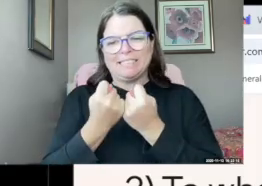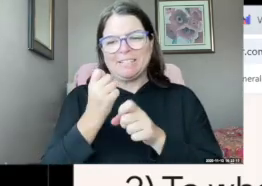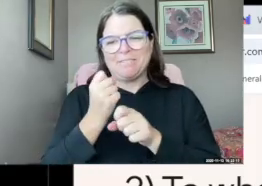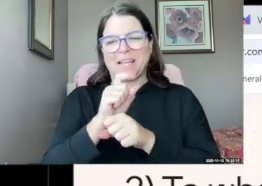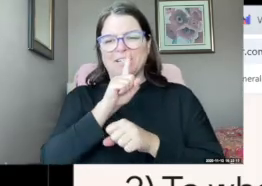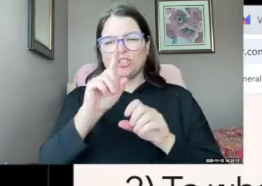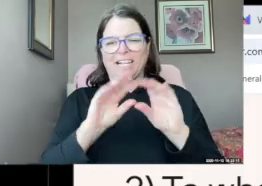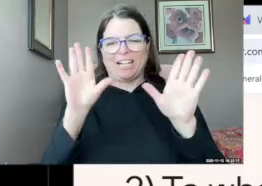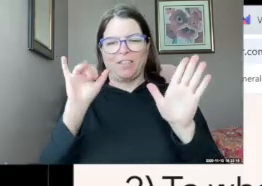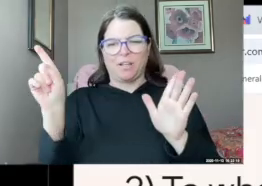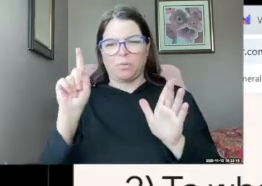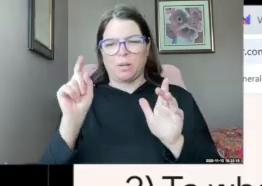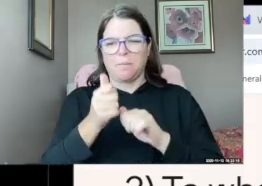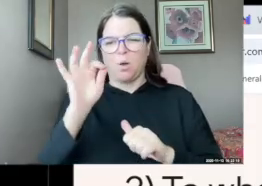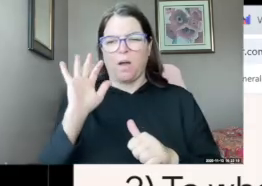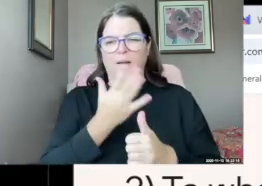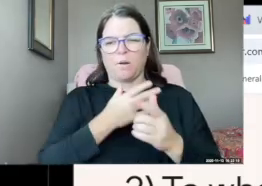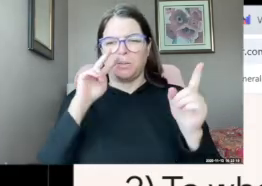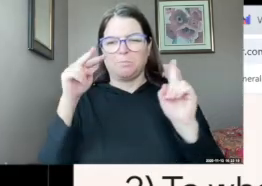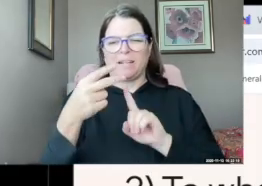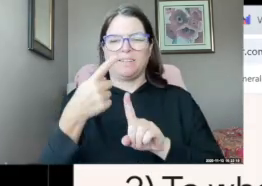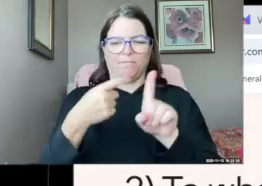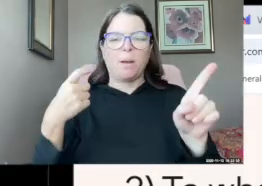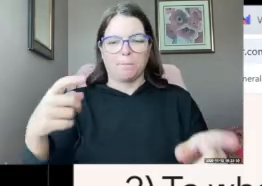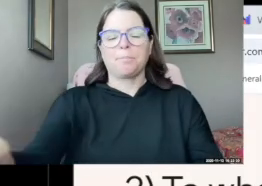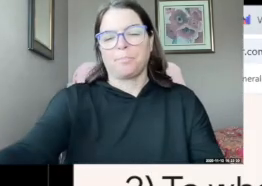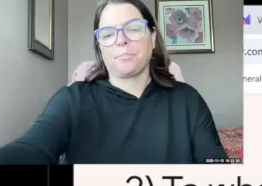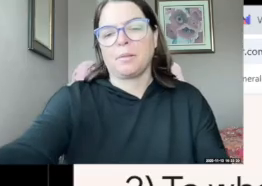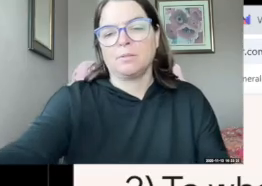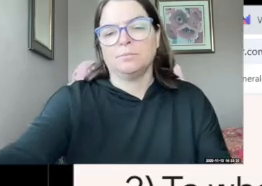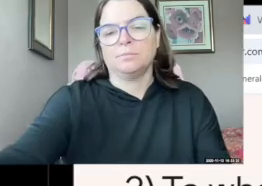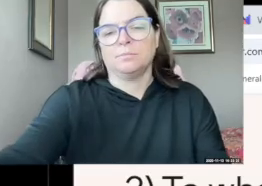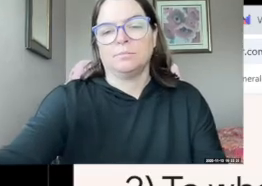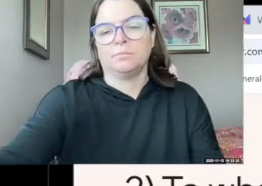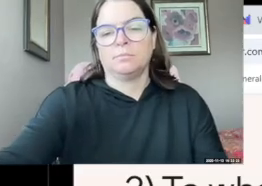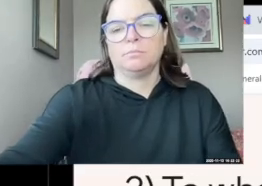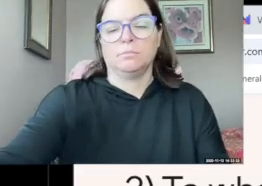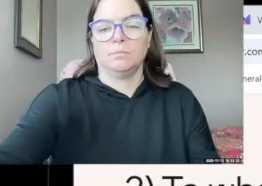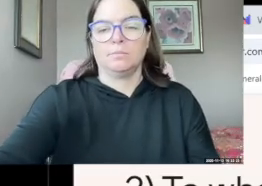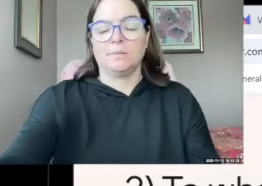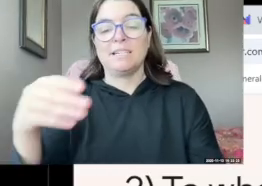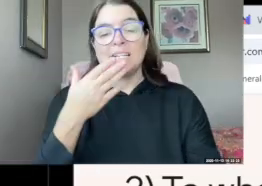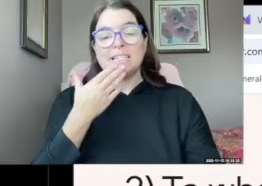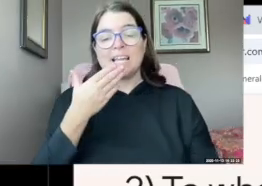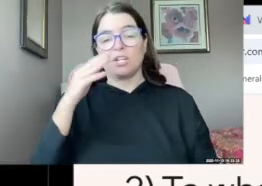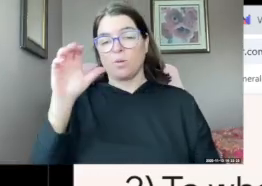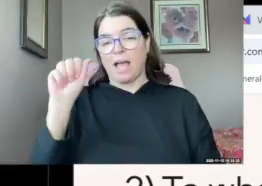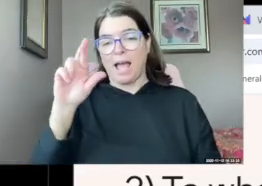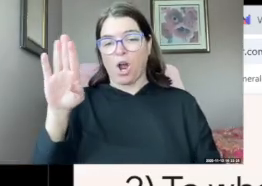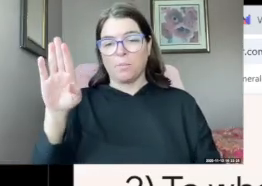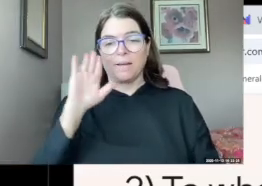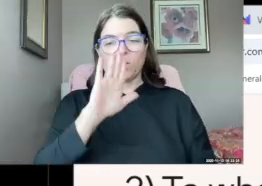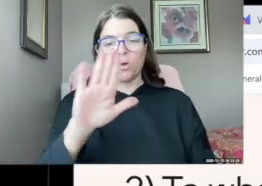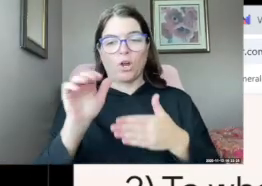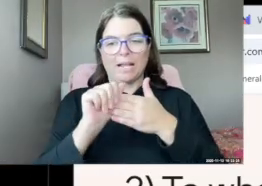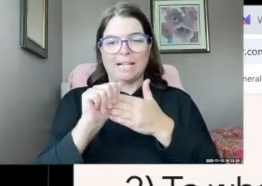Options Administrator team. So just want to make clear that that's where a lot of our perspective is informed from. So thank you to the Air